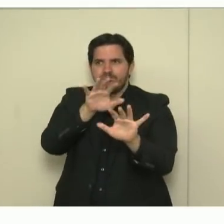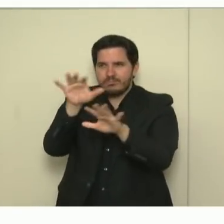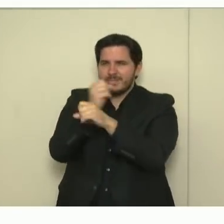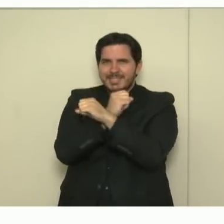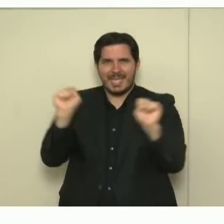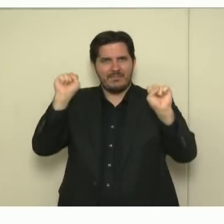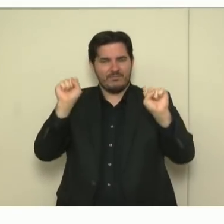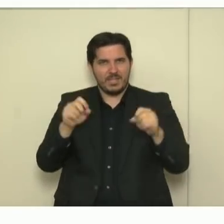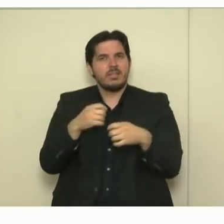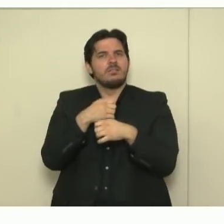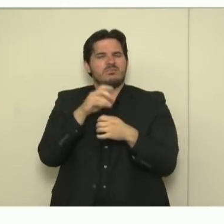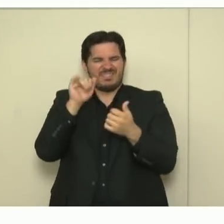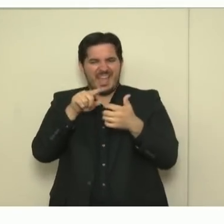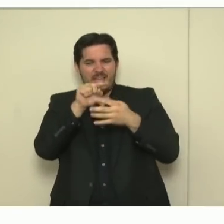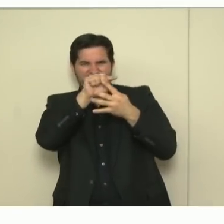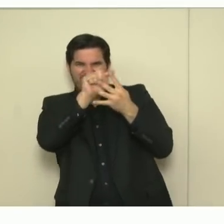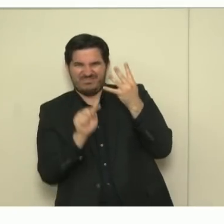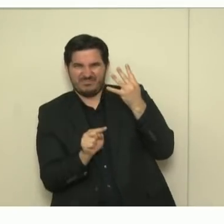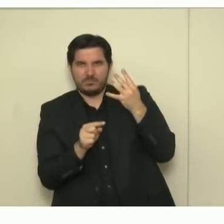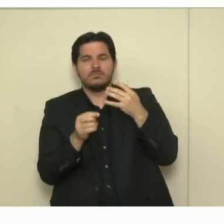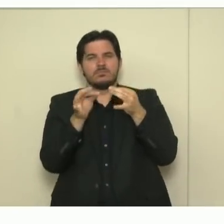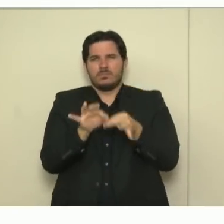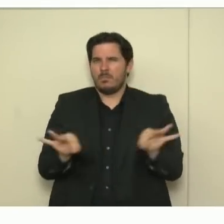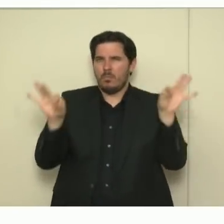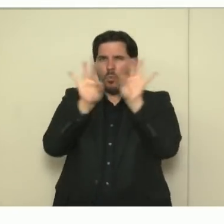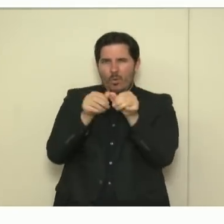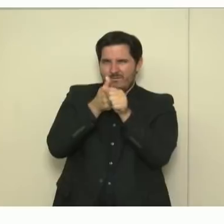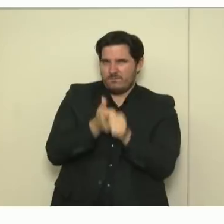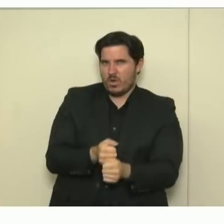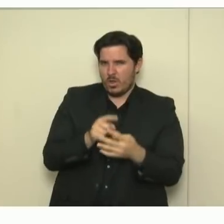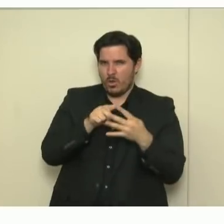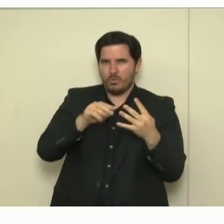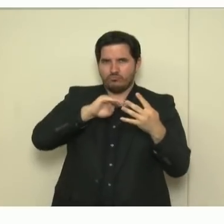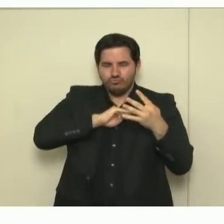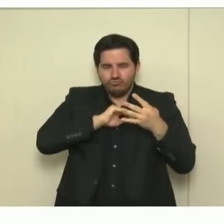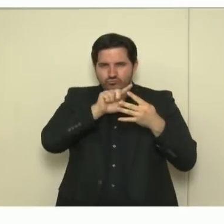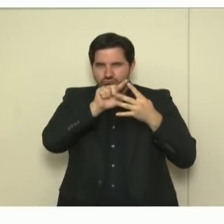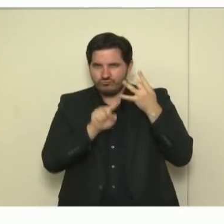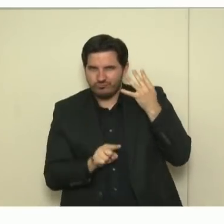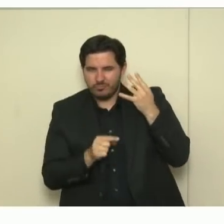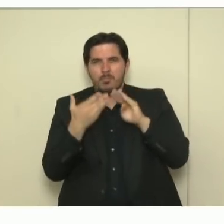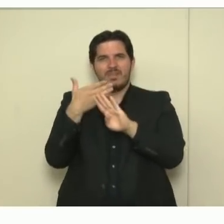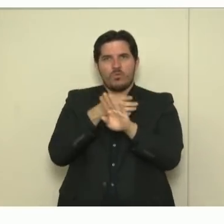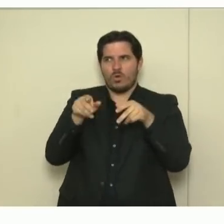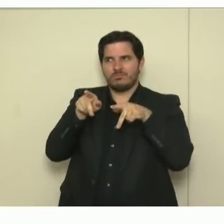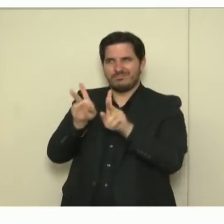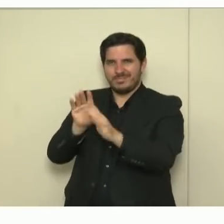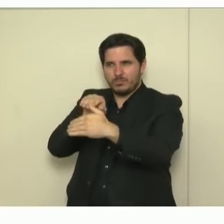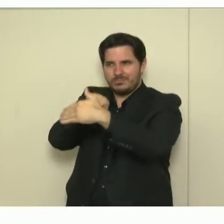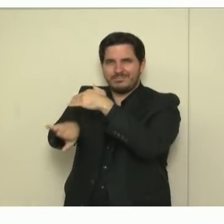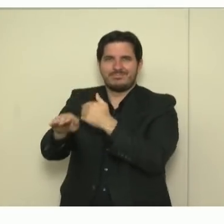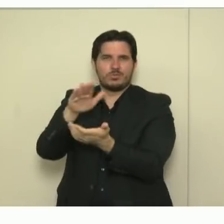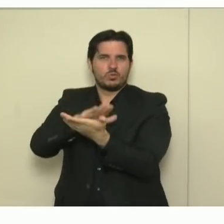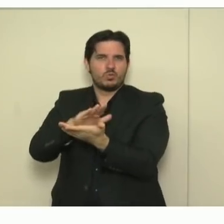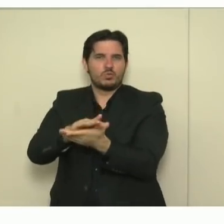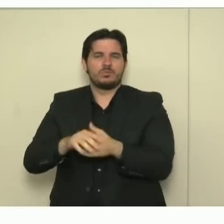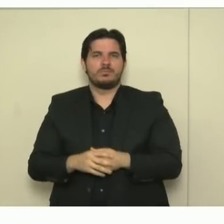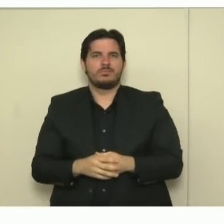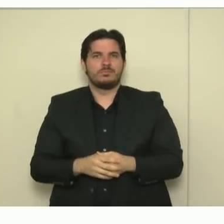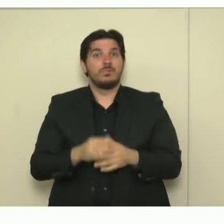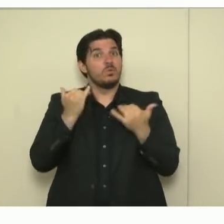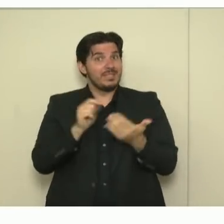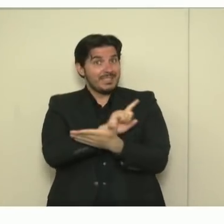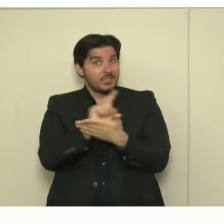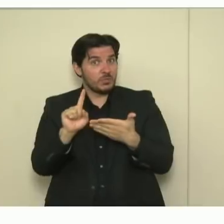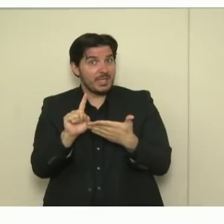every school has before we start bringing students back in for the reentry. So this week we're welcoming back nearly